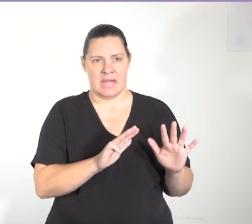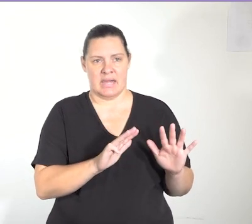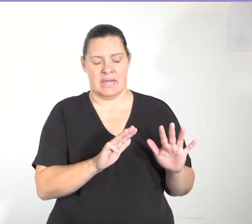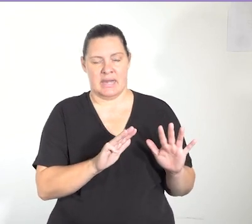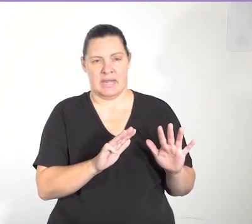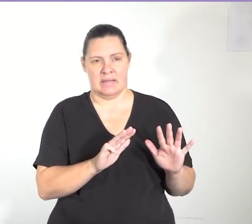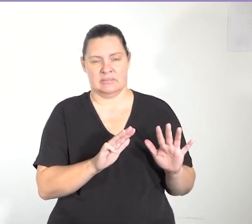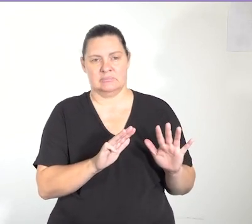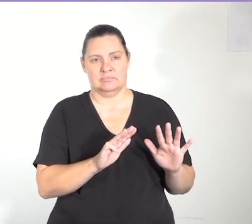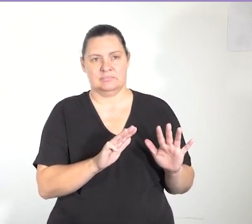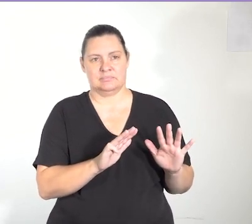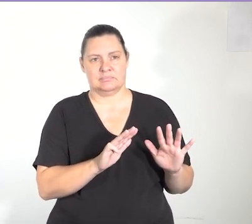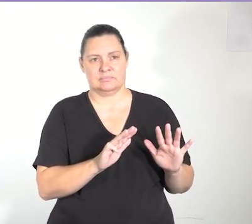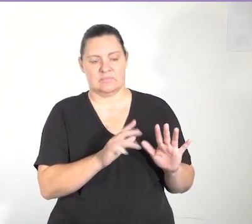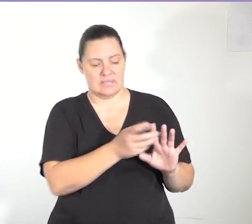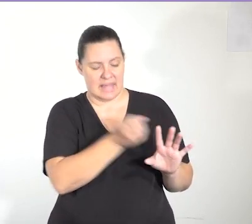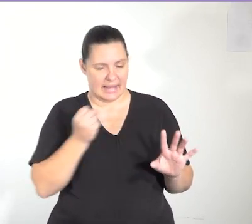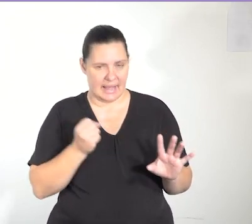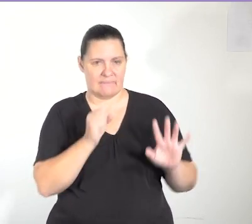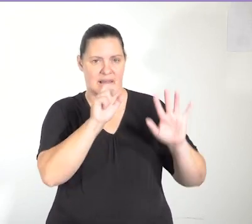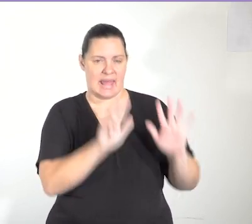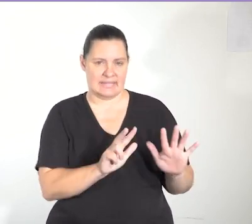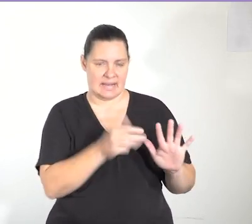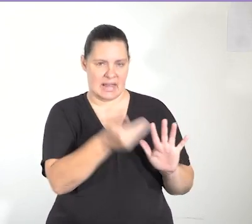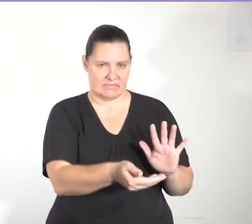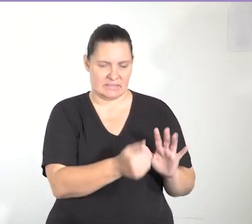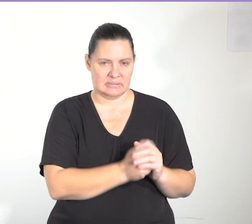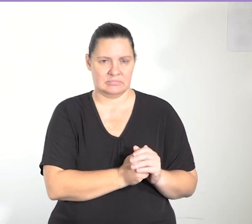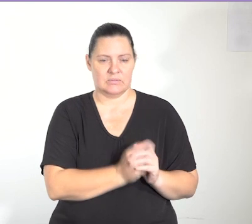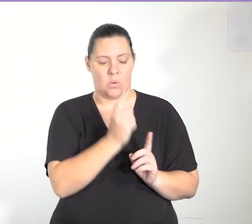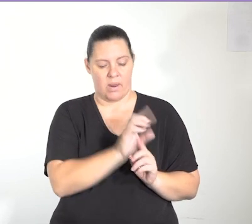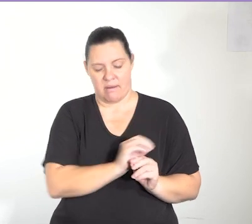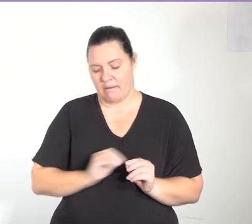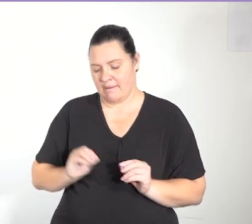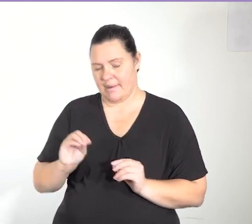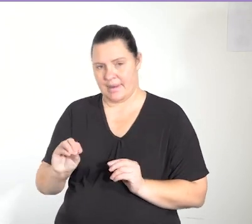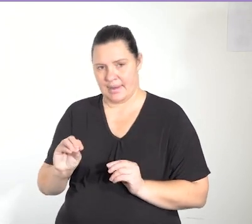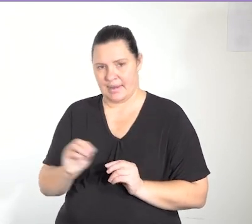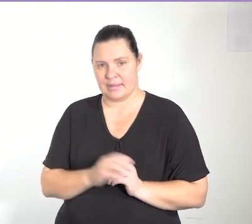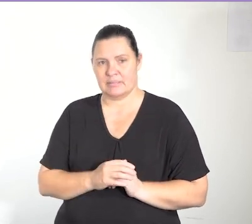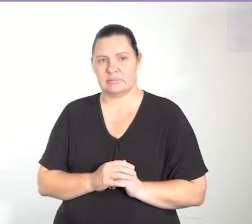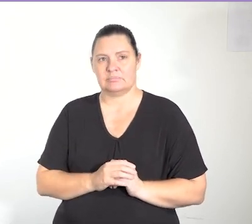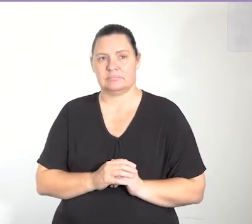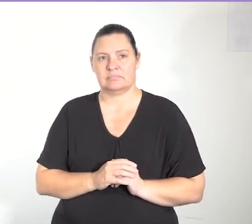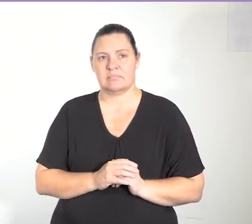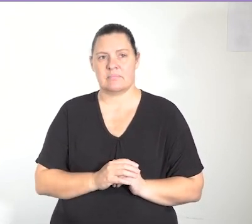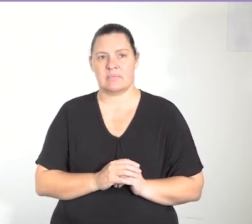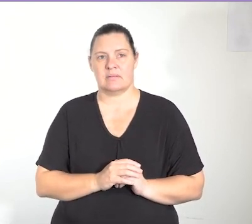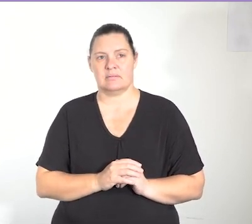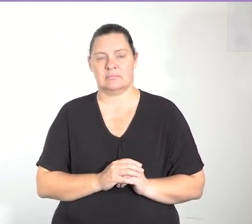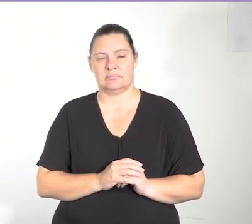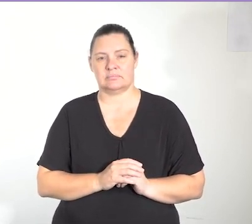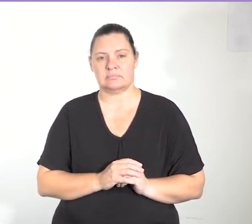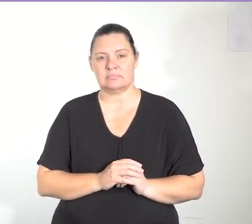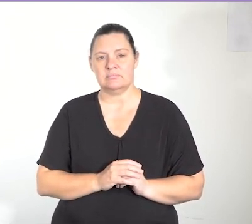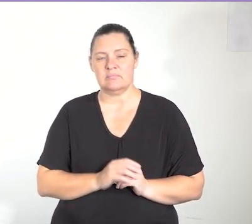when I have 9 tens and I take 1, I am left with 8 tens. And now this means that that 10 goes